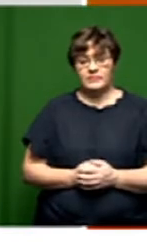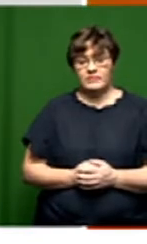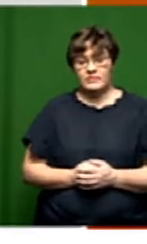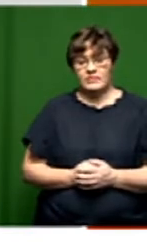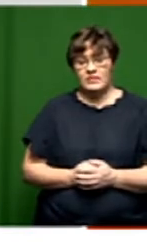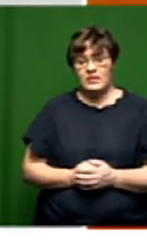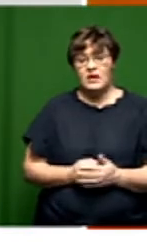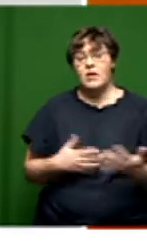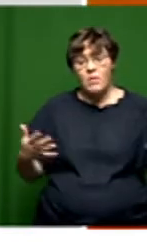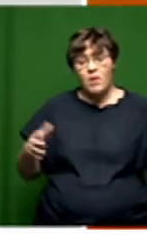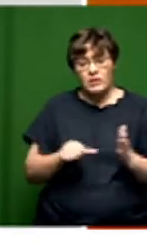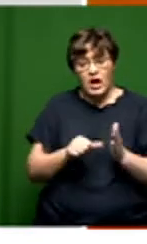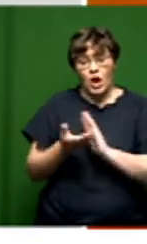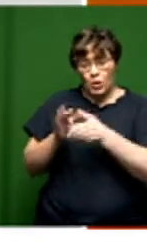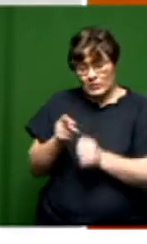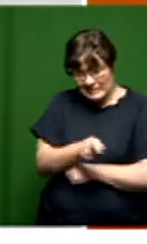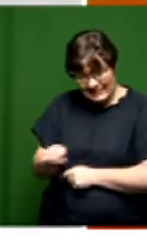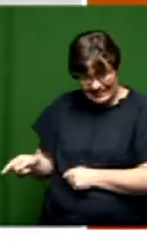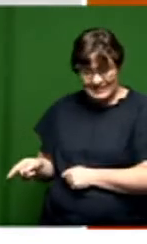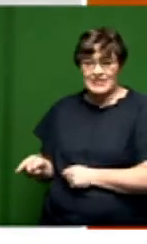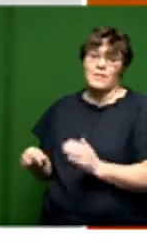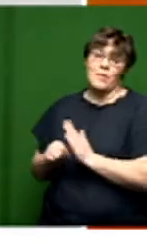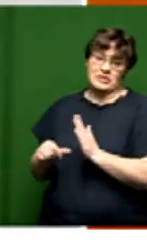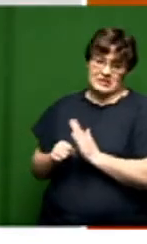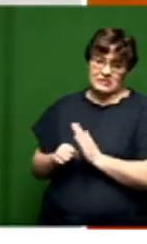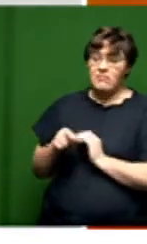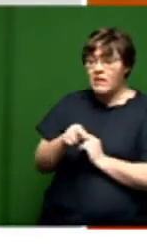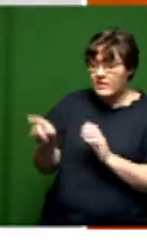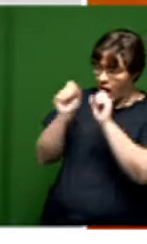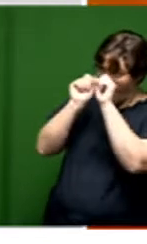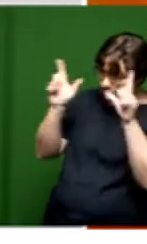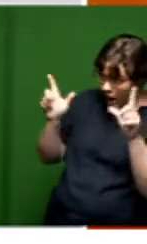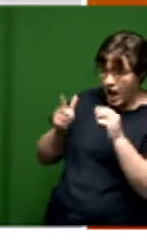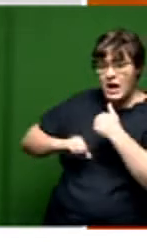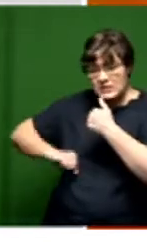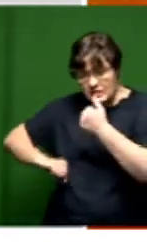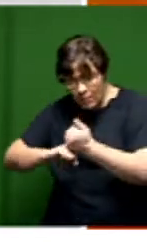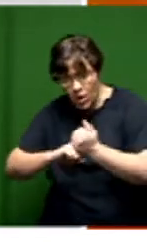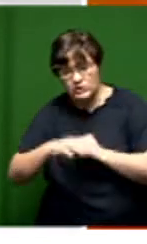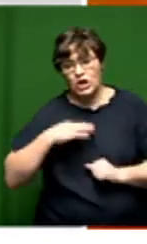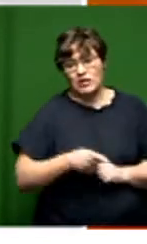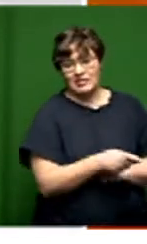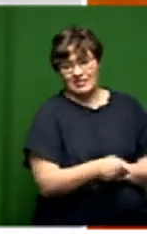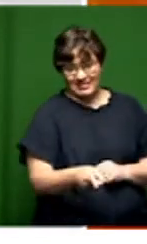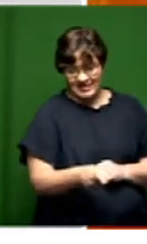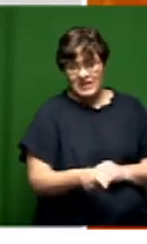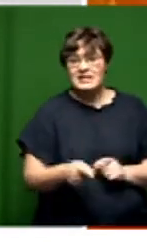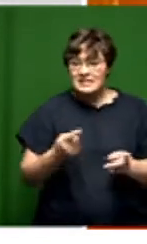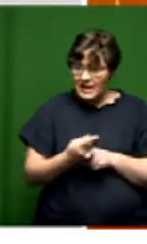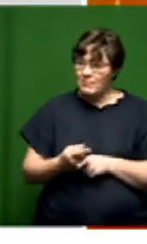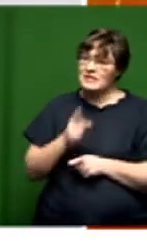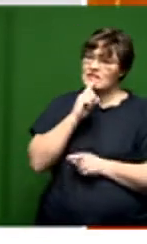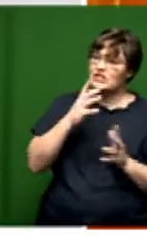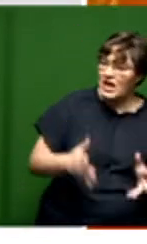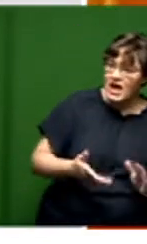less important is the community, getting communities awareness and support of the community leaders, parents,